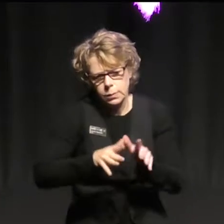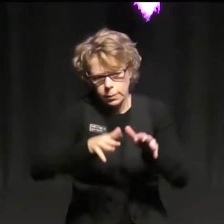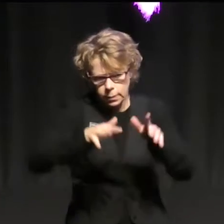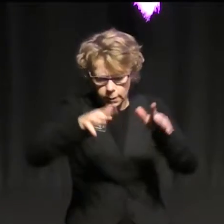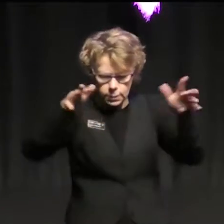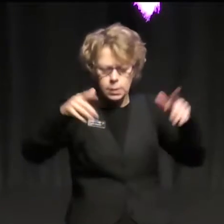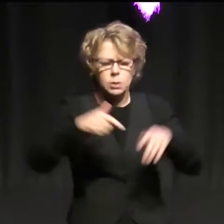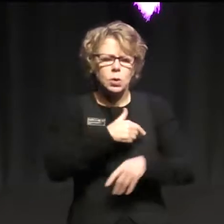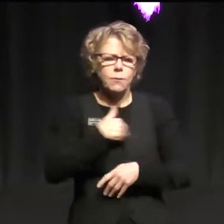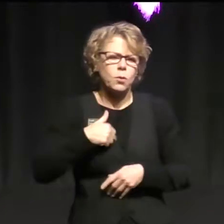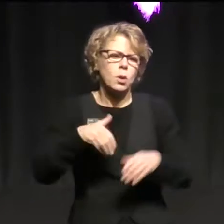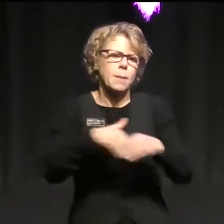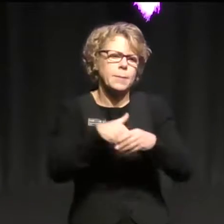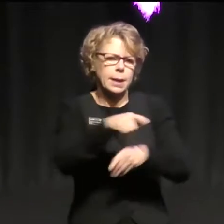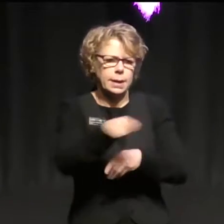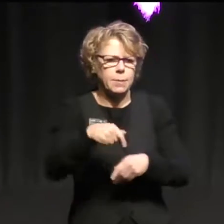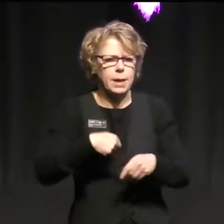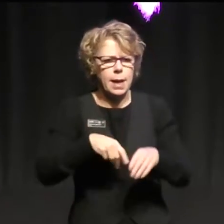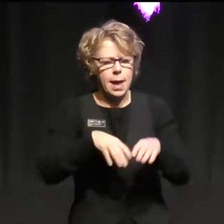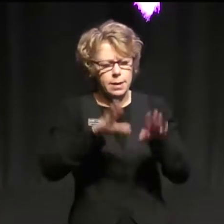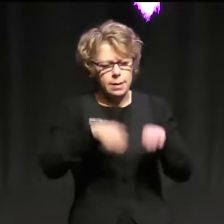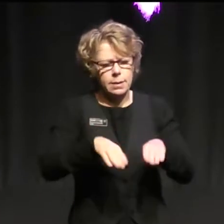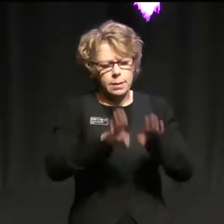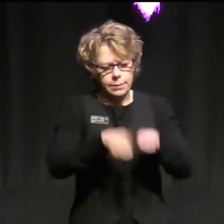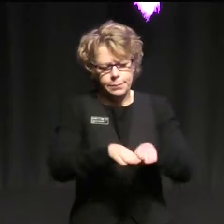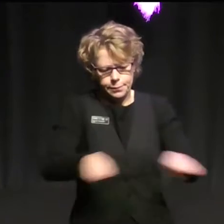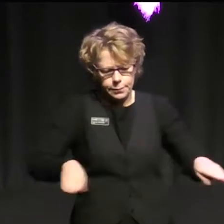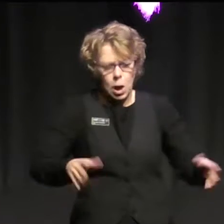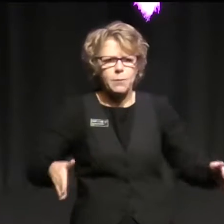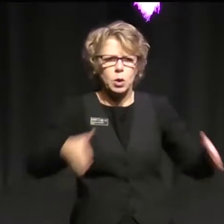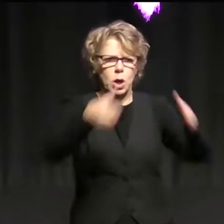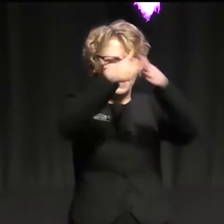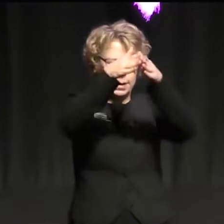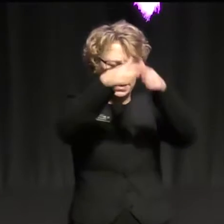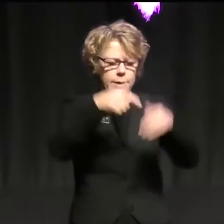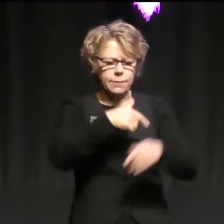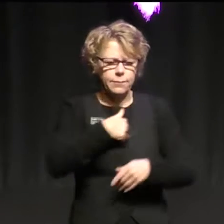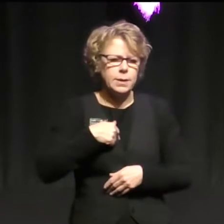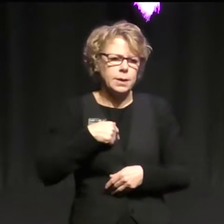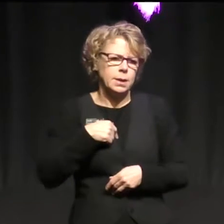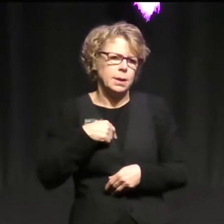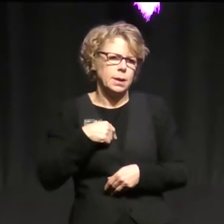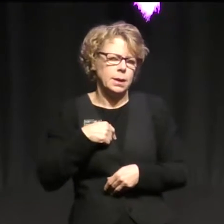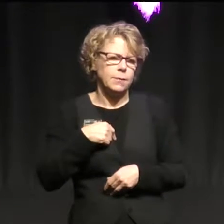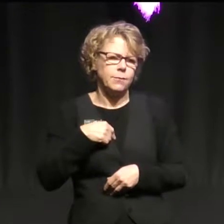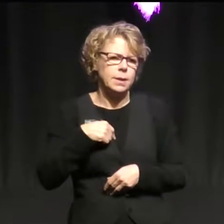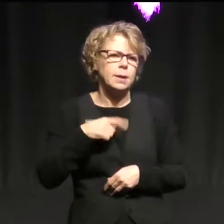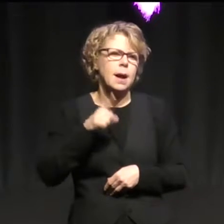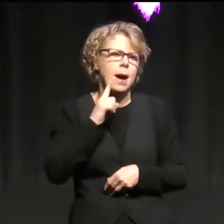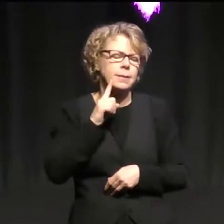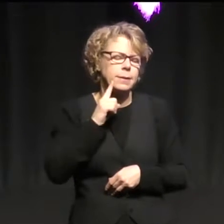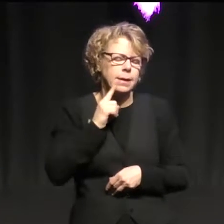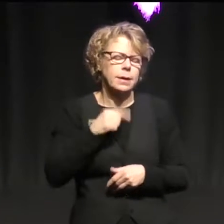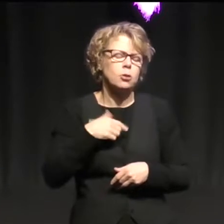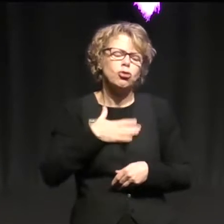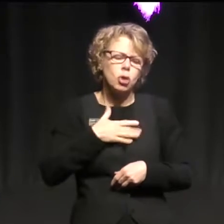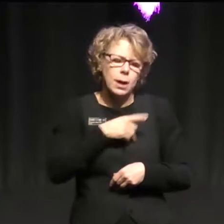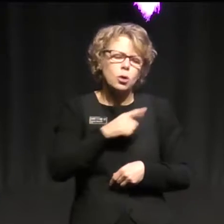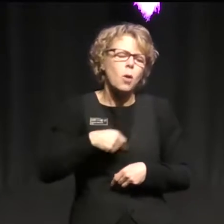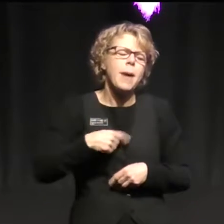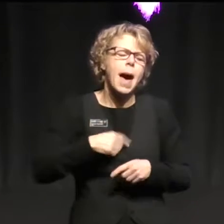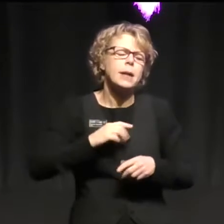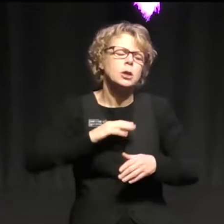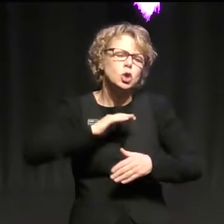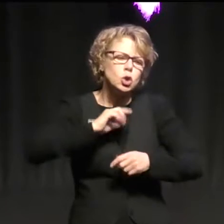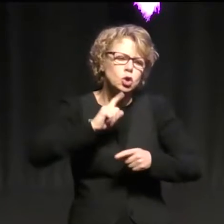our members are at the base of the pyramid. We always consider that they are the wheels of the pyramid. And it's these